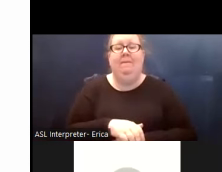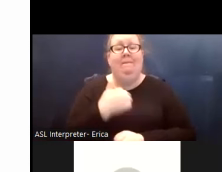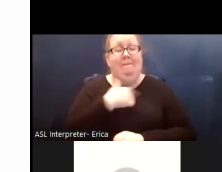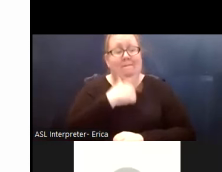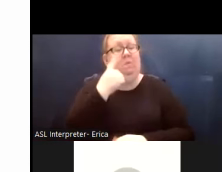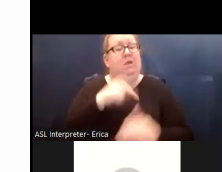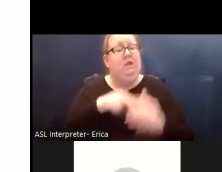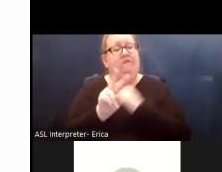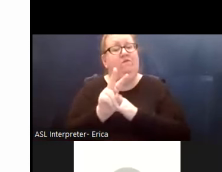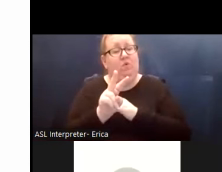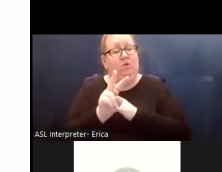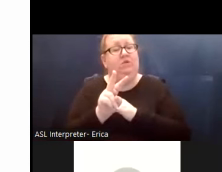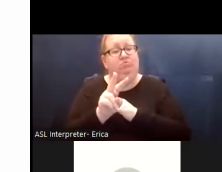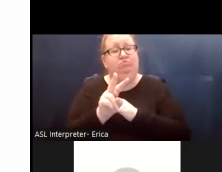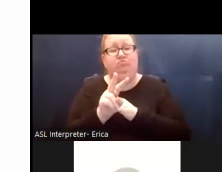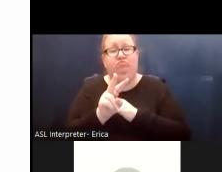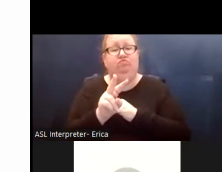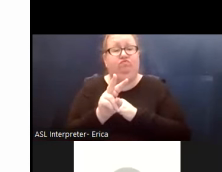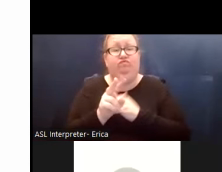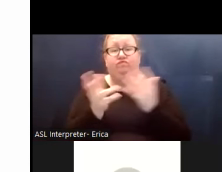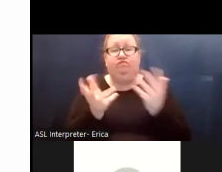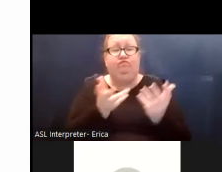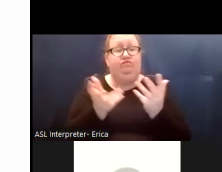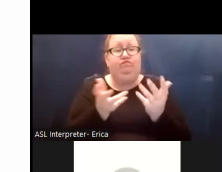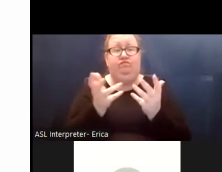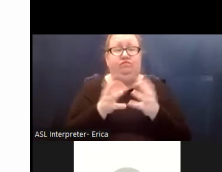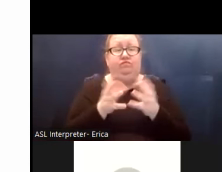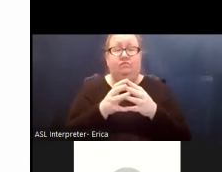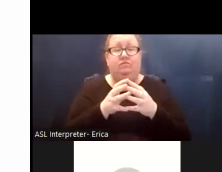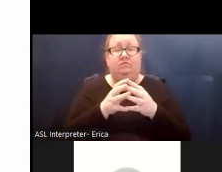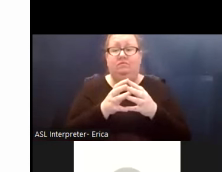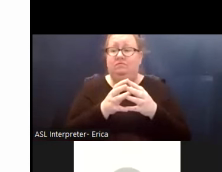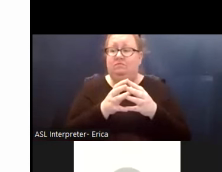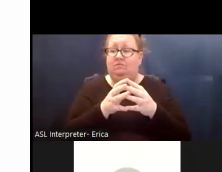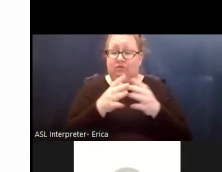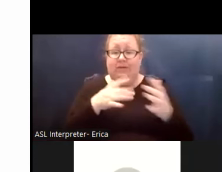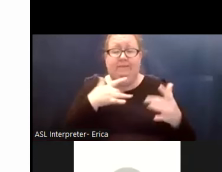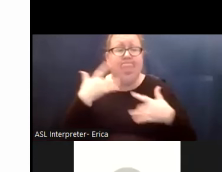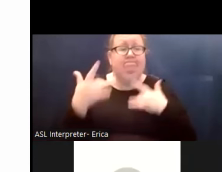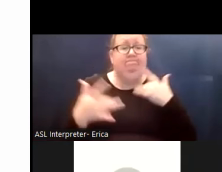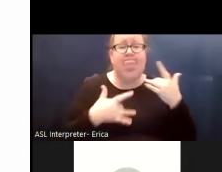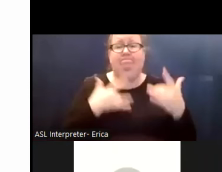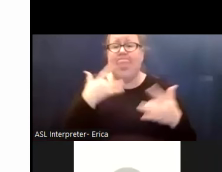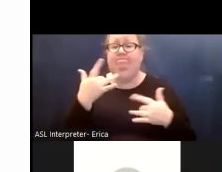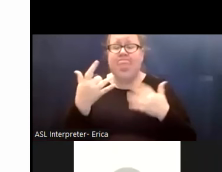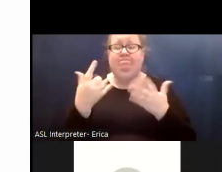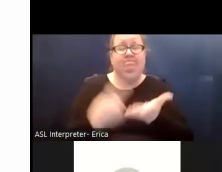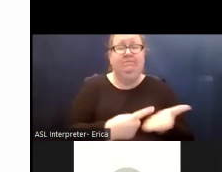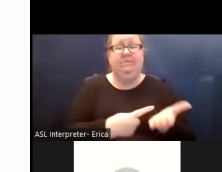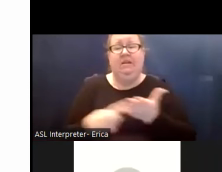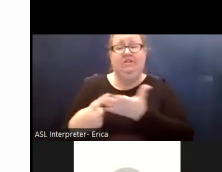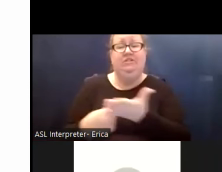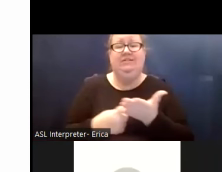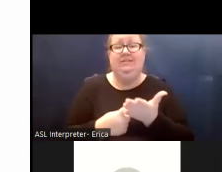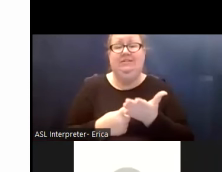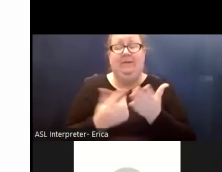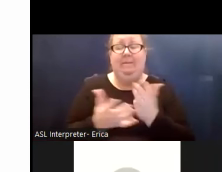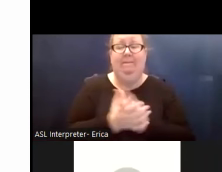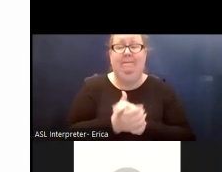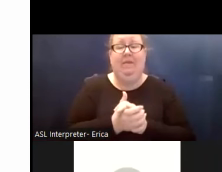forward to a lively discussion, and we want to hear about your experiences.